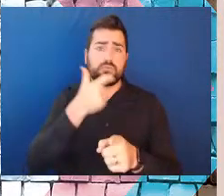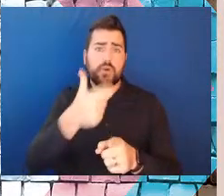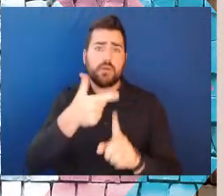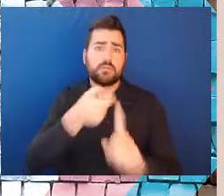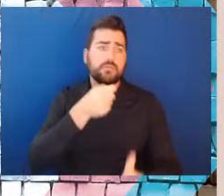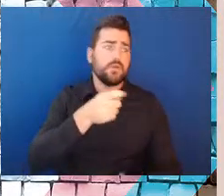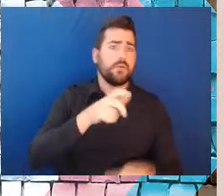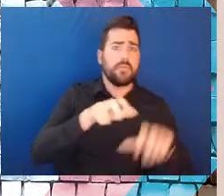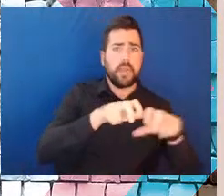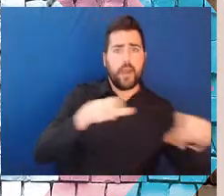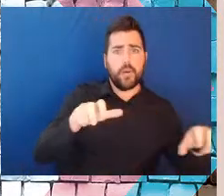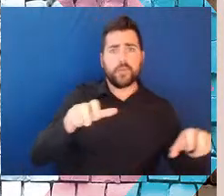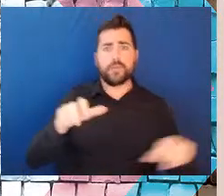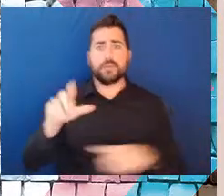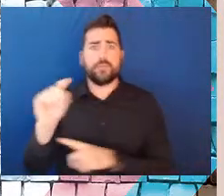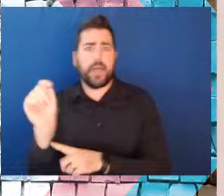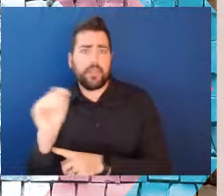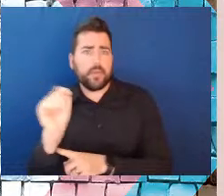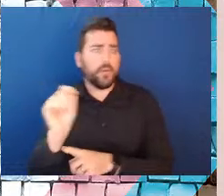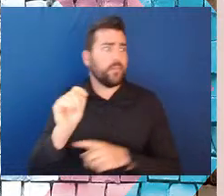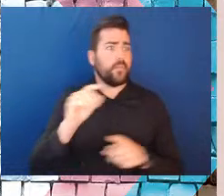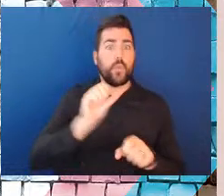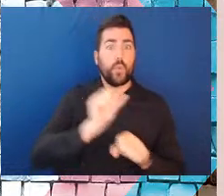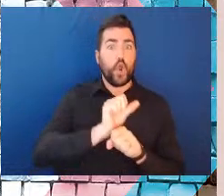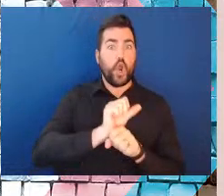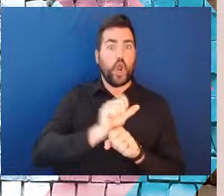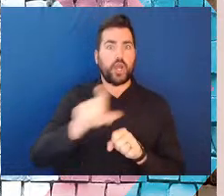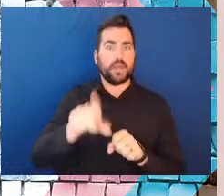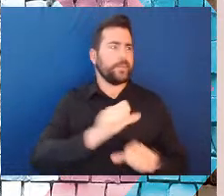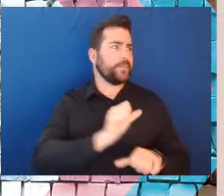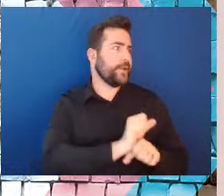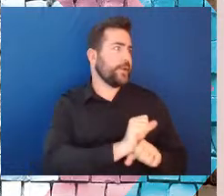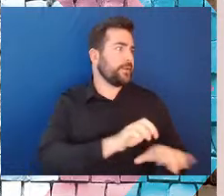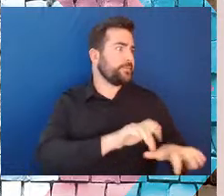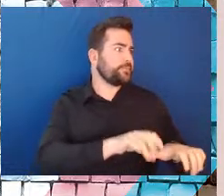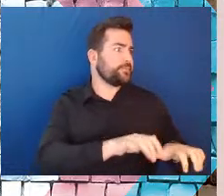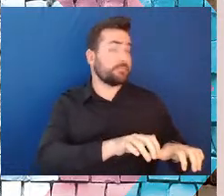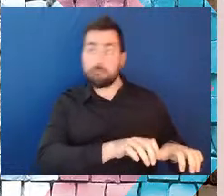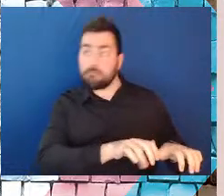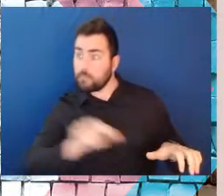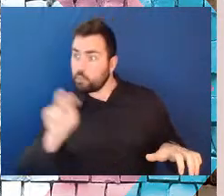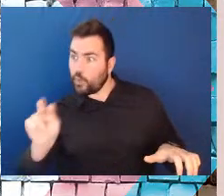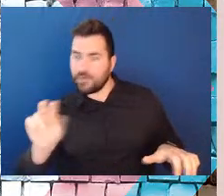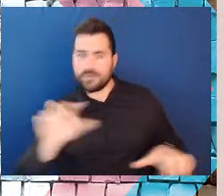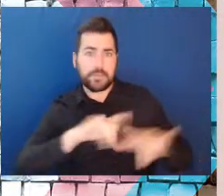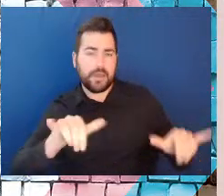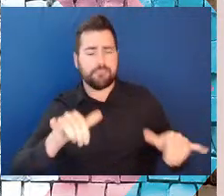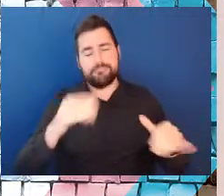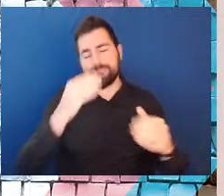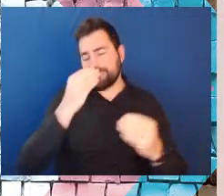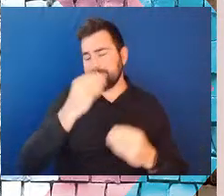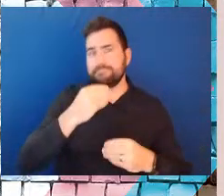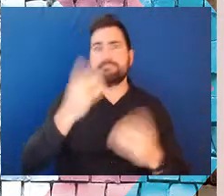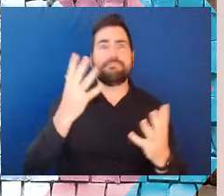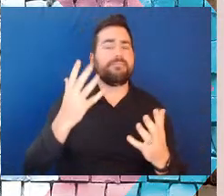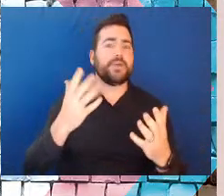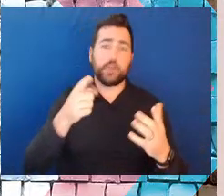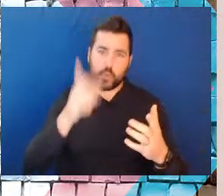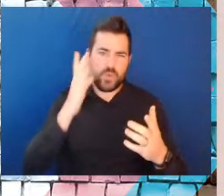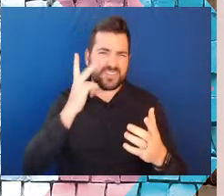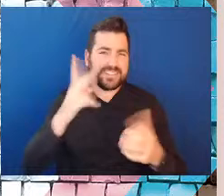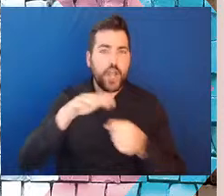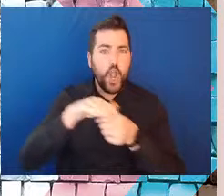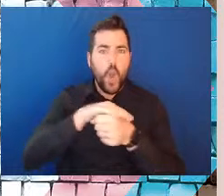hiding your phone so you can watch a little bit, whatever you're doing, this is the pre-party. This is a virtual show where you're going to see some of the local entertainers